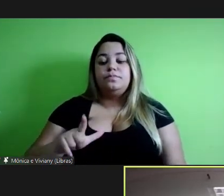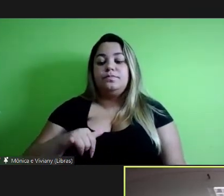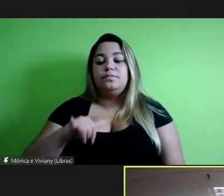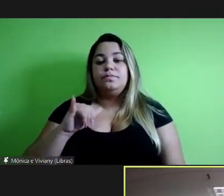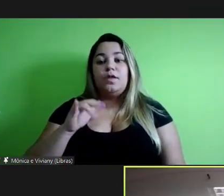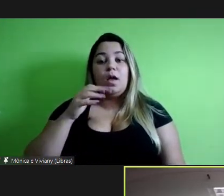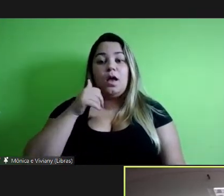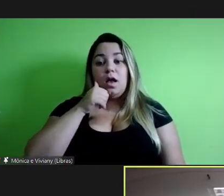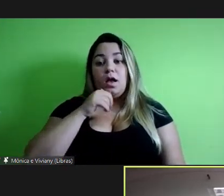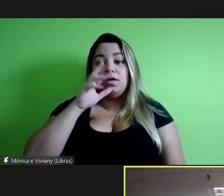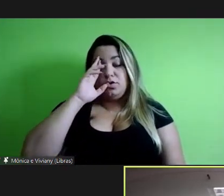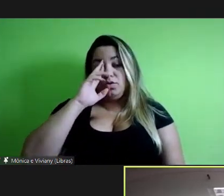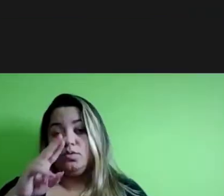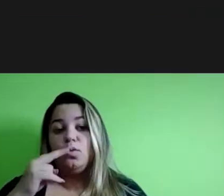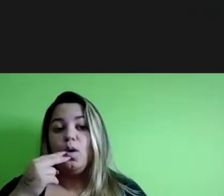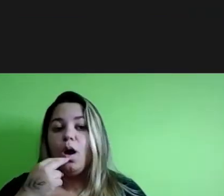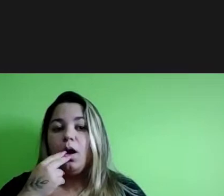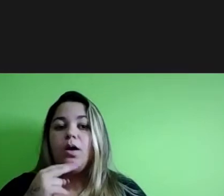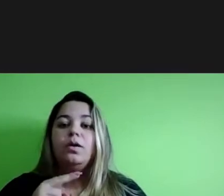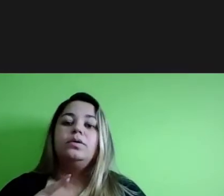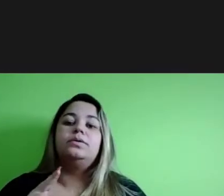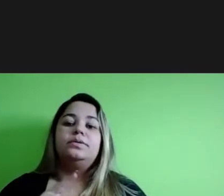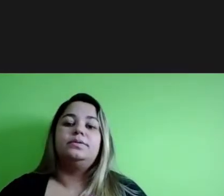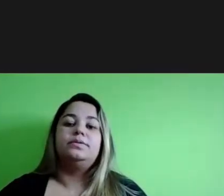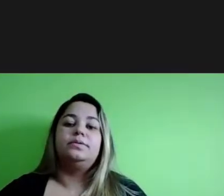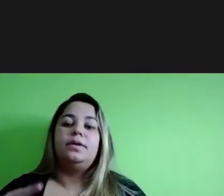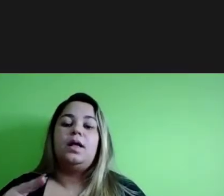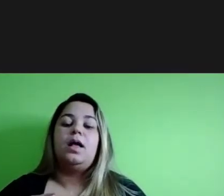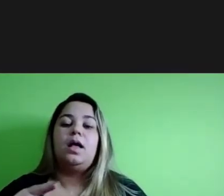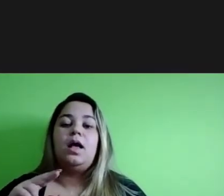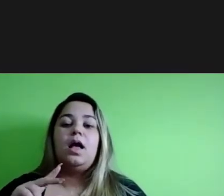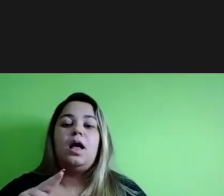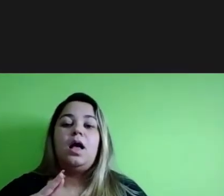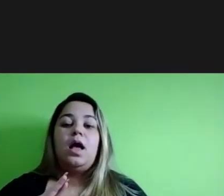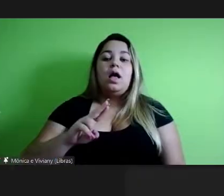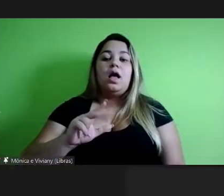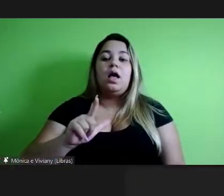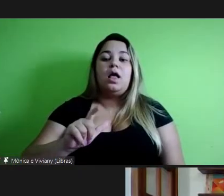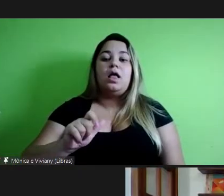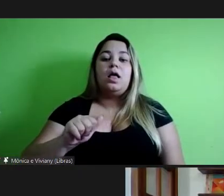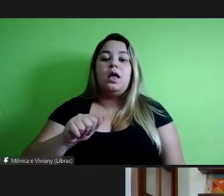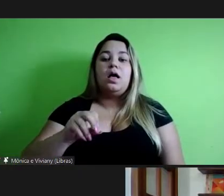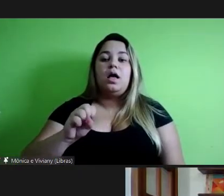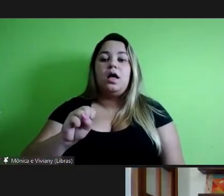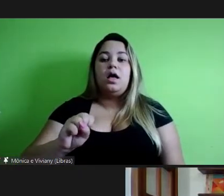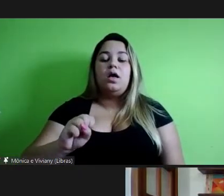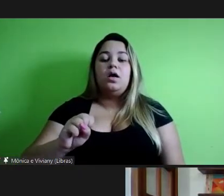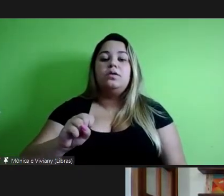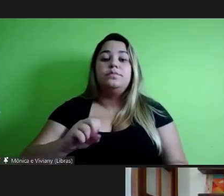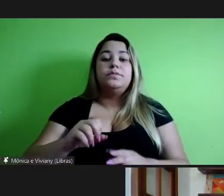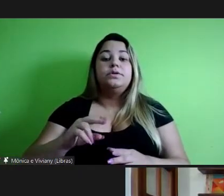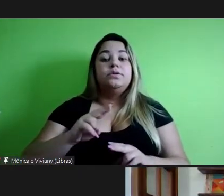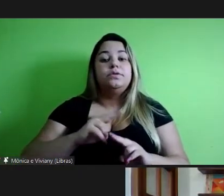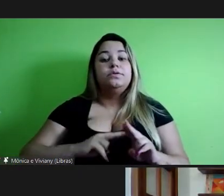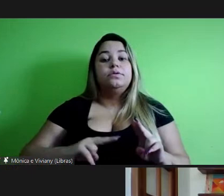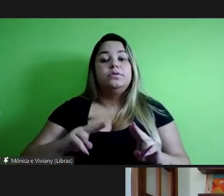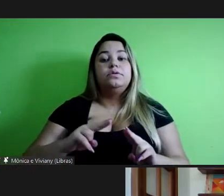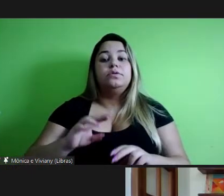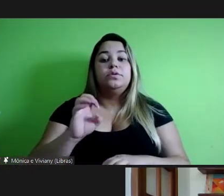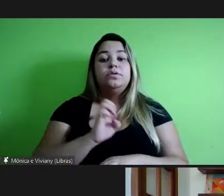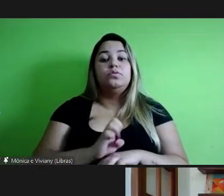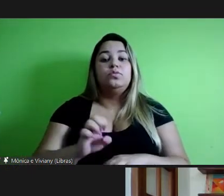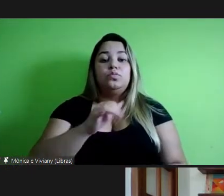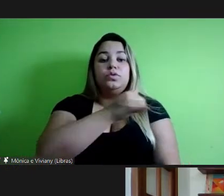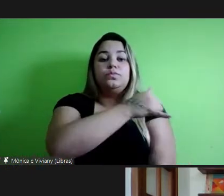Ms. Kelly Alves, which is a nutritionist from the University from Alagoas and doctor in collective health by